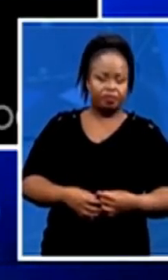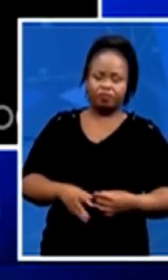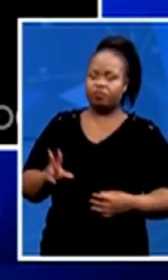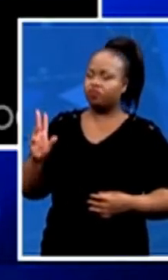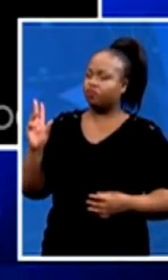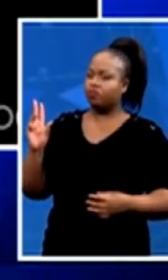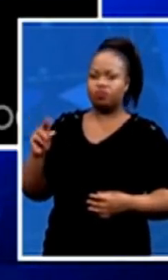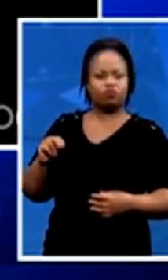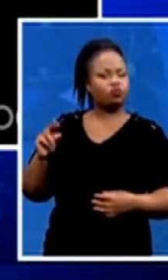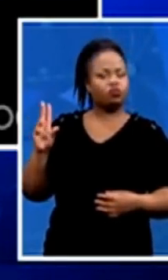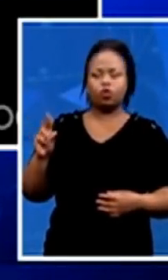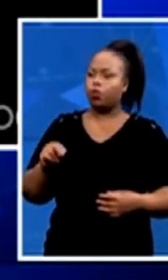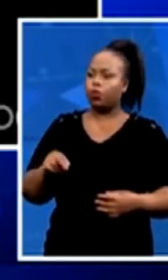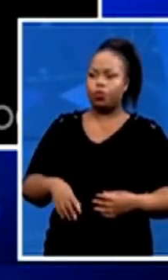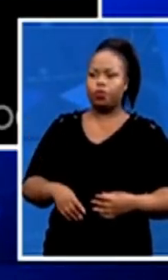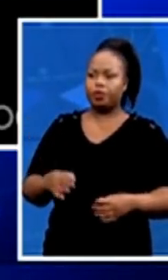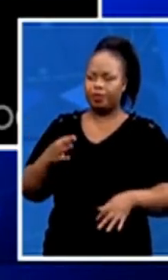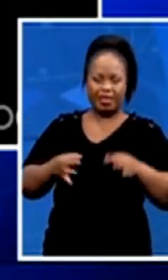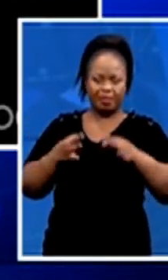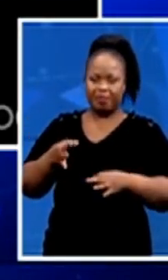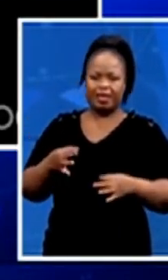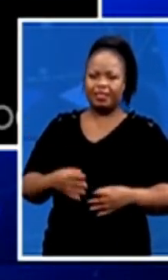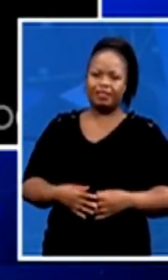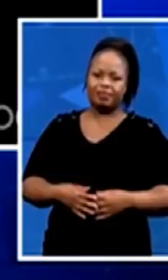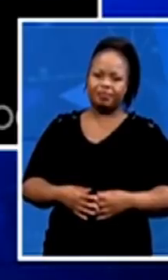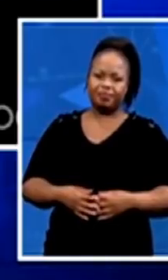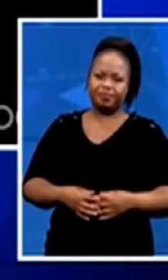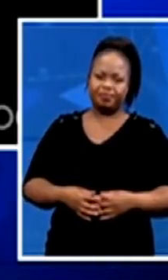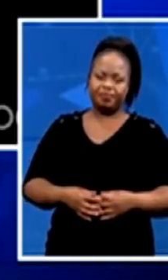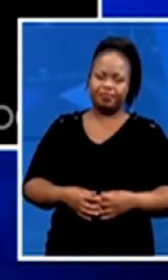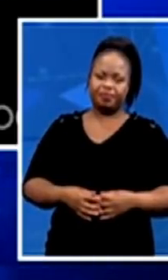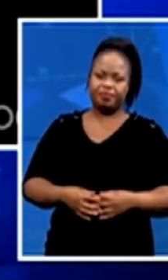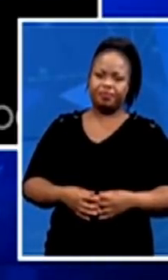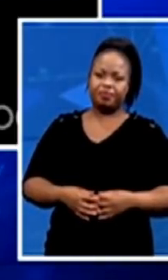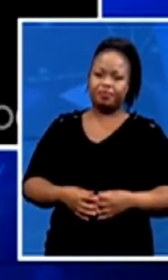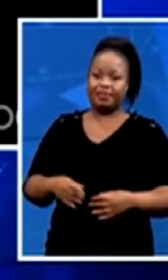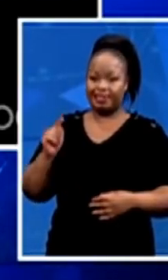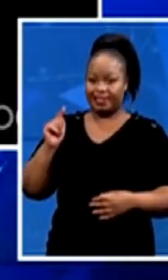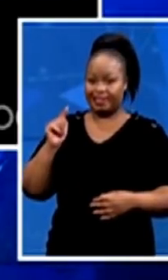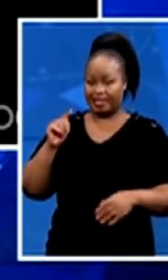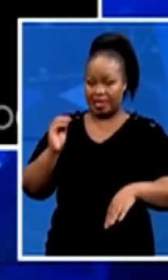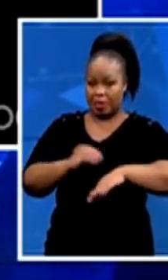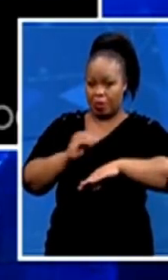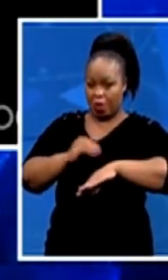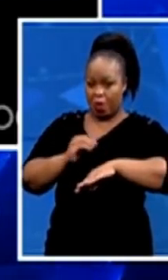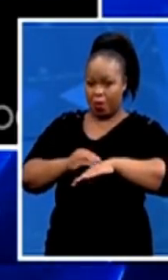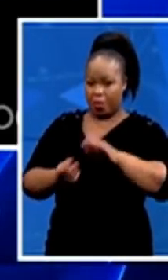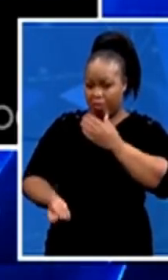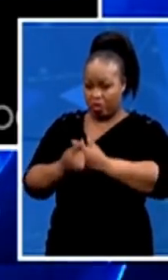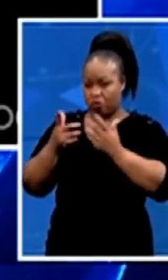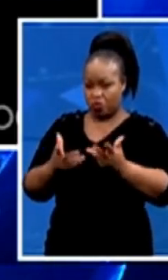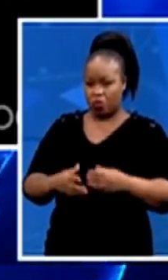explain, Justice Majid. And this is where the problem really is about some of these descriptions.